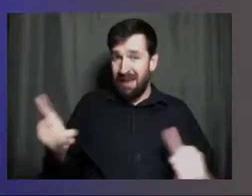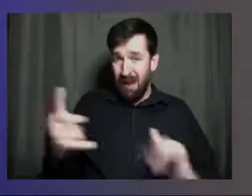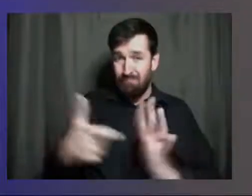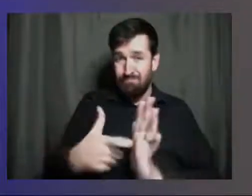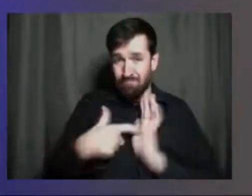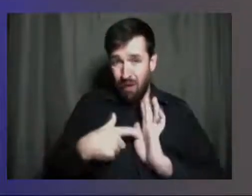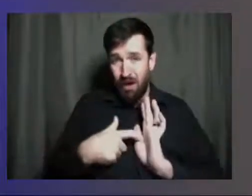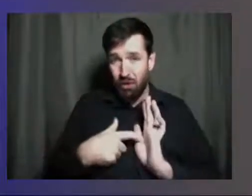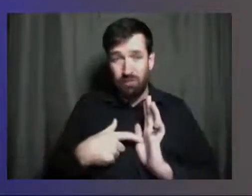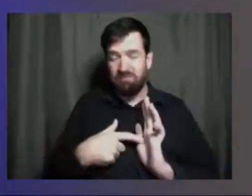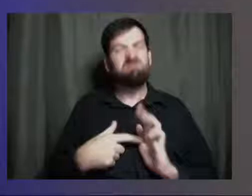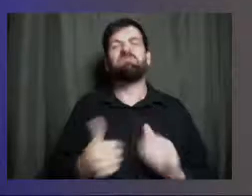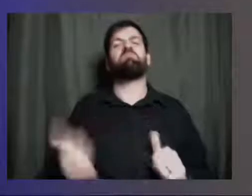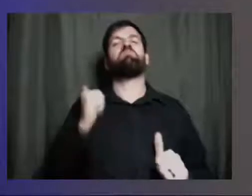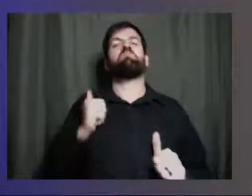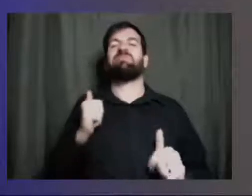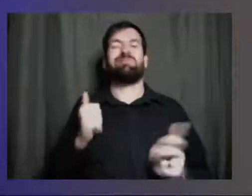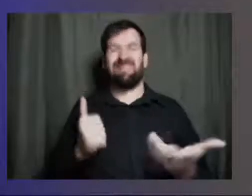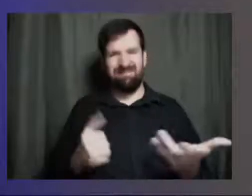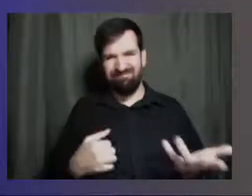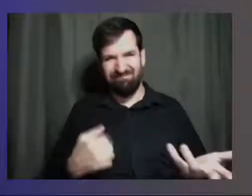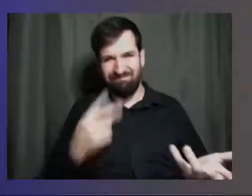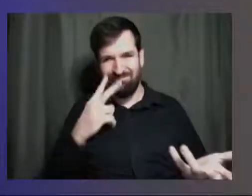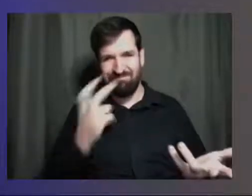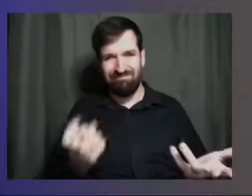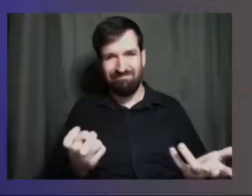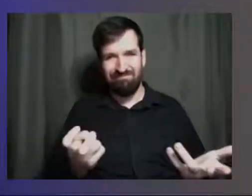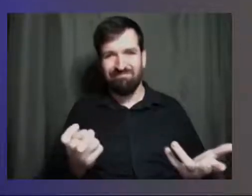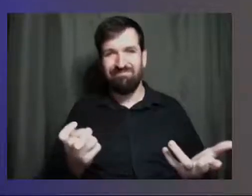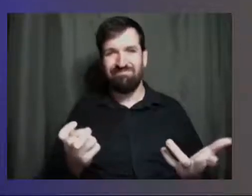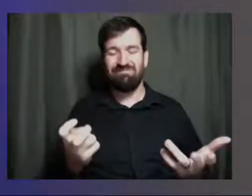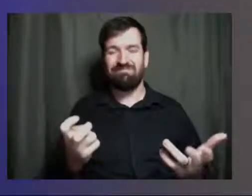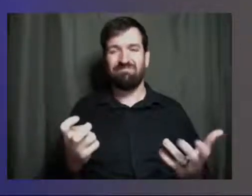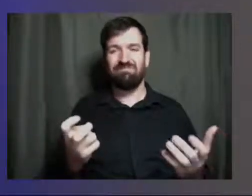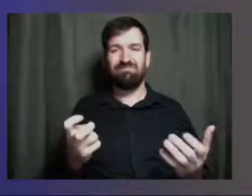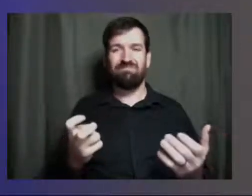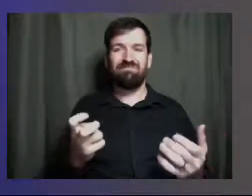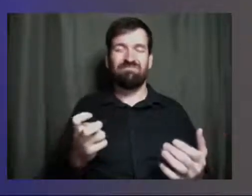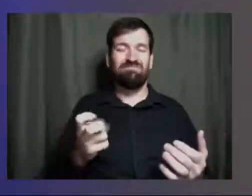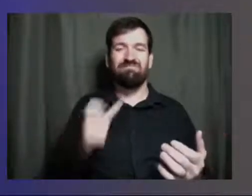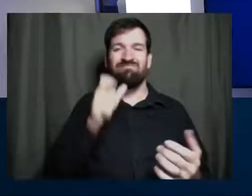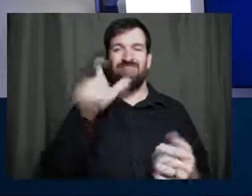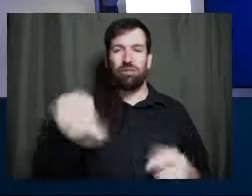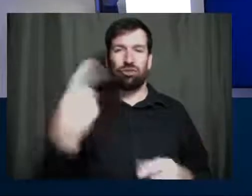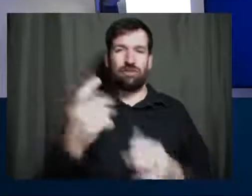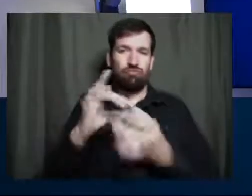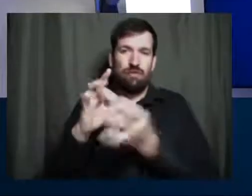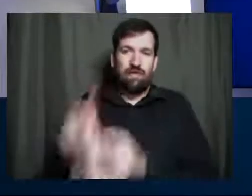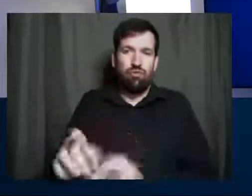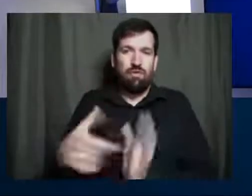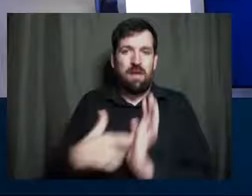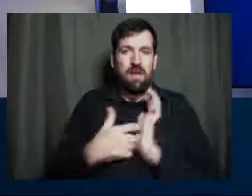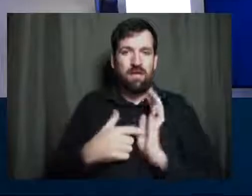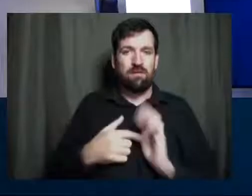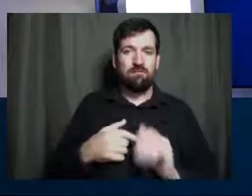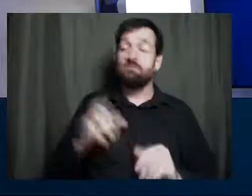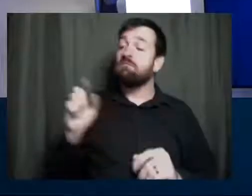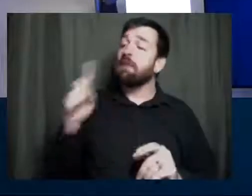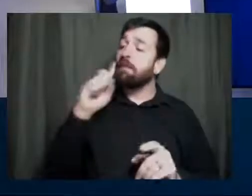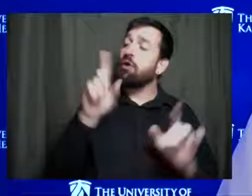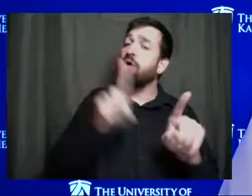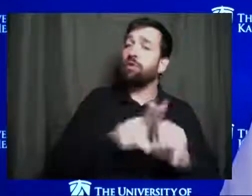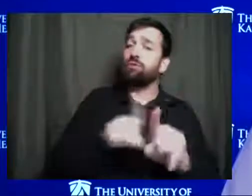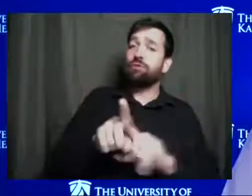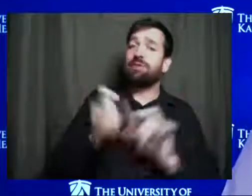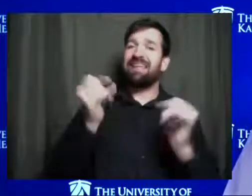I just think that those are decisions that are rooted much deeper than simply mandates. Yeah, and I think also individually we do see